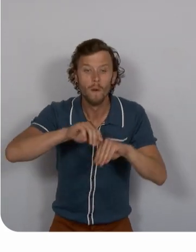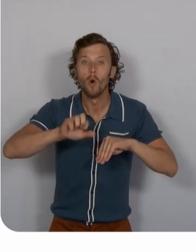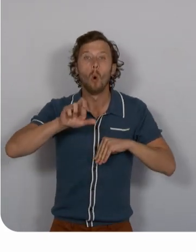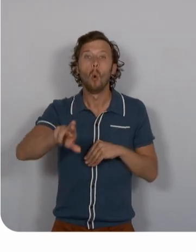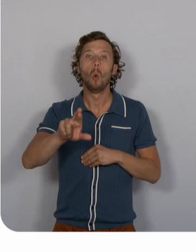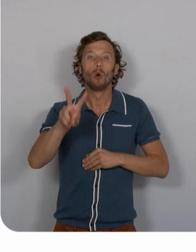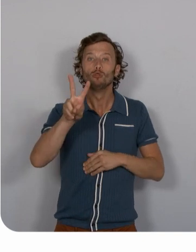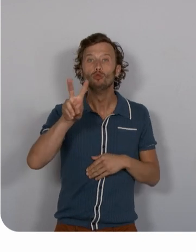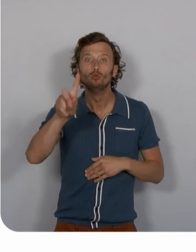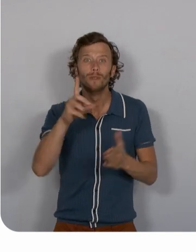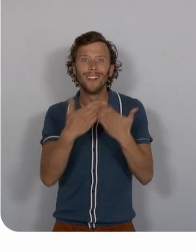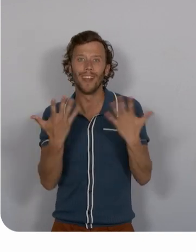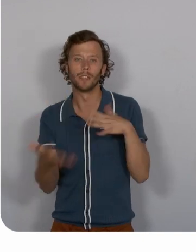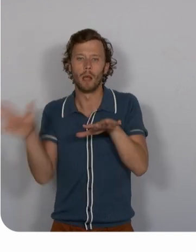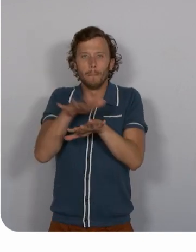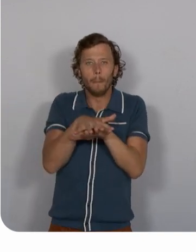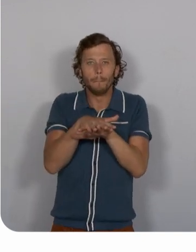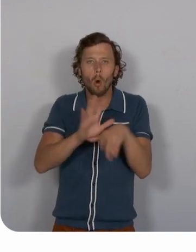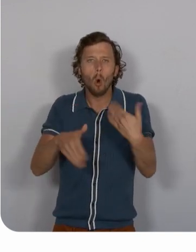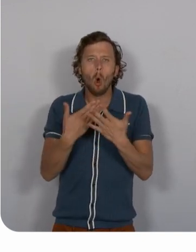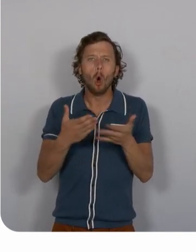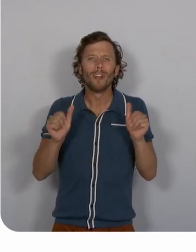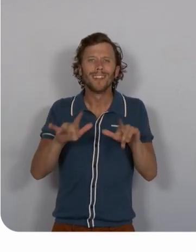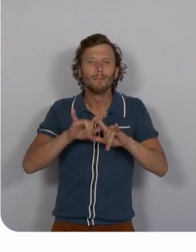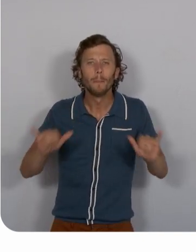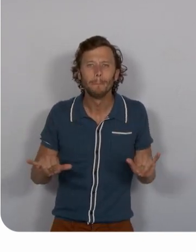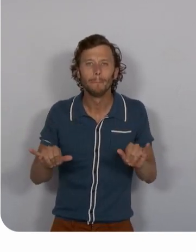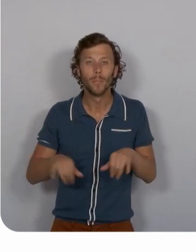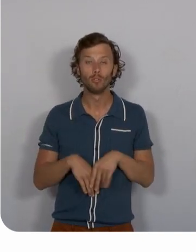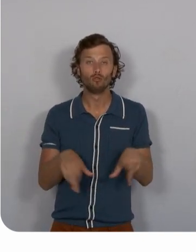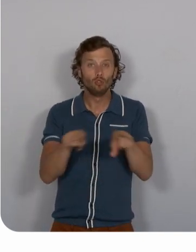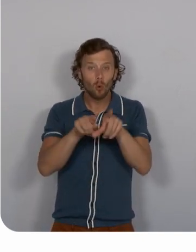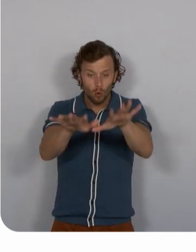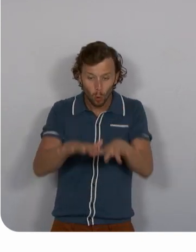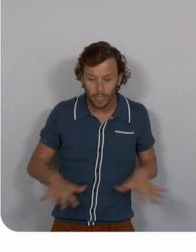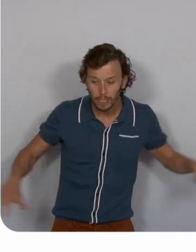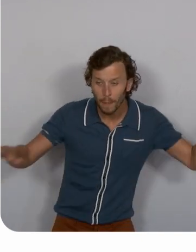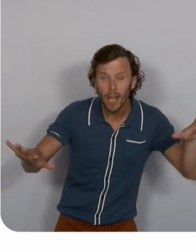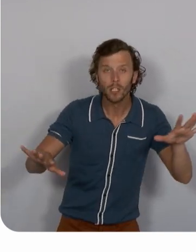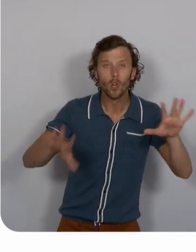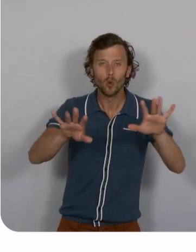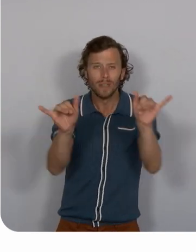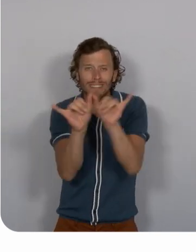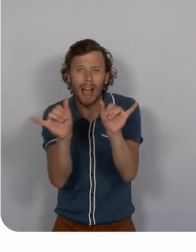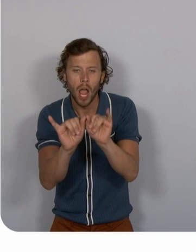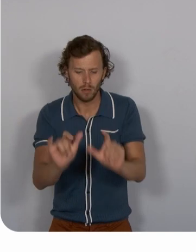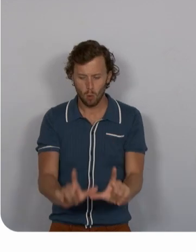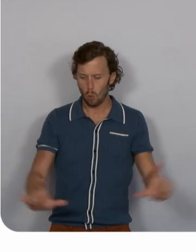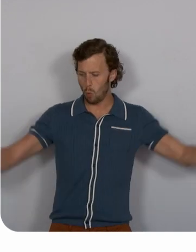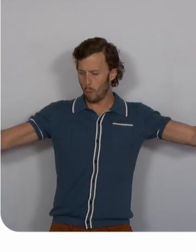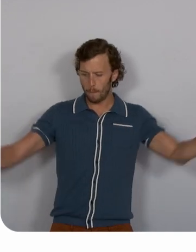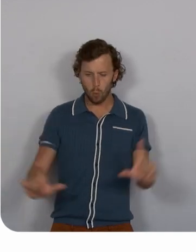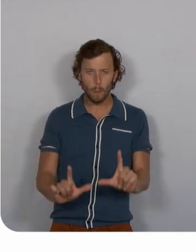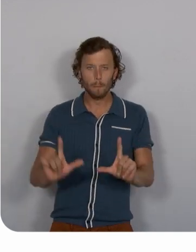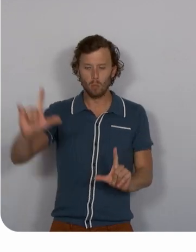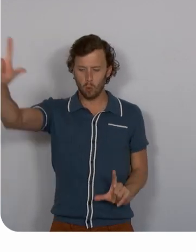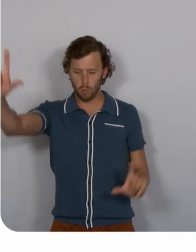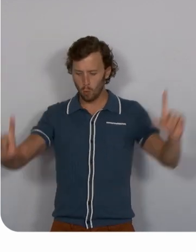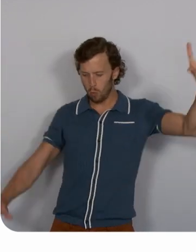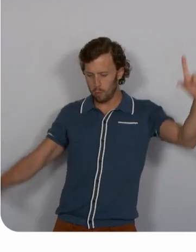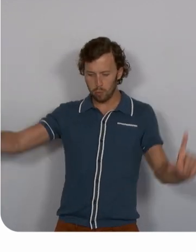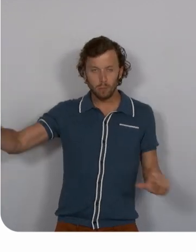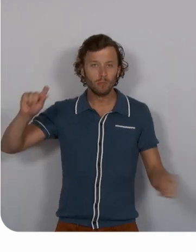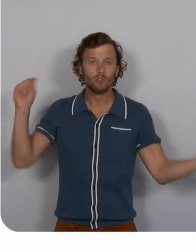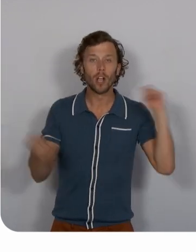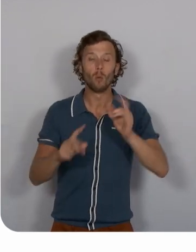the same space. You can size, place, and spatially anchor augments, so every time you put on your headset, they're right where you left